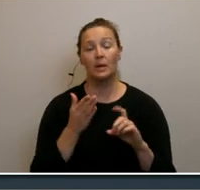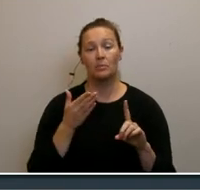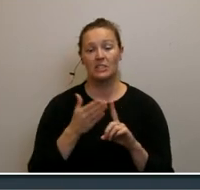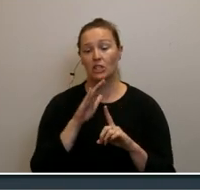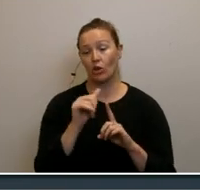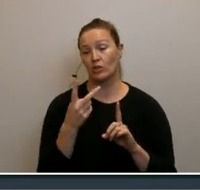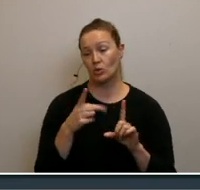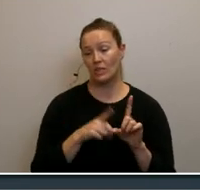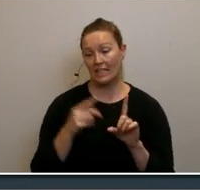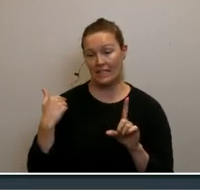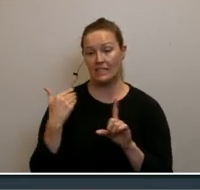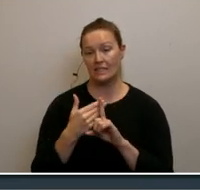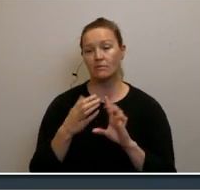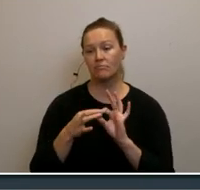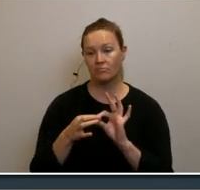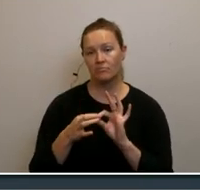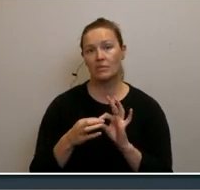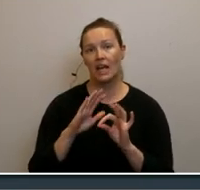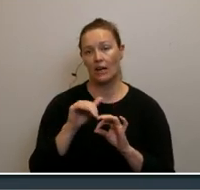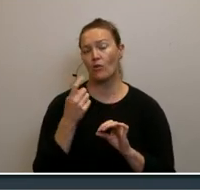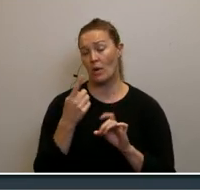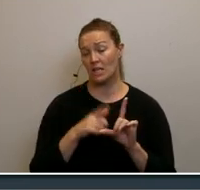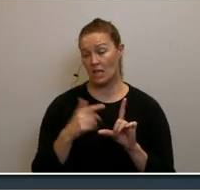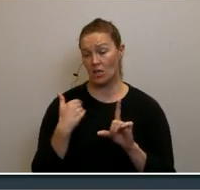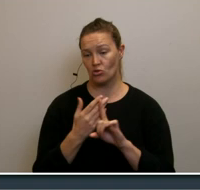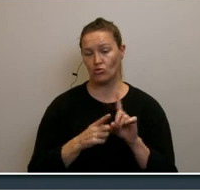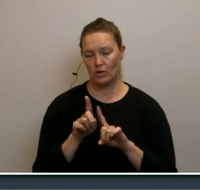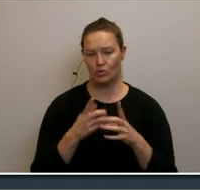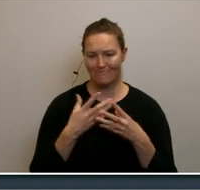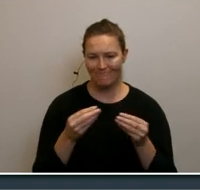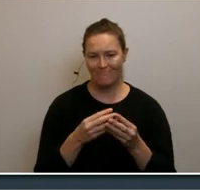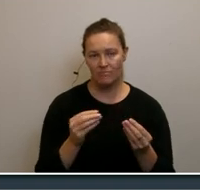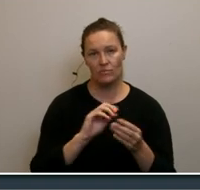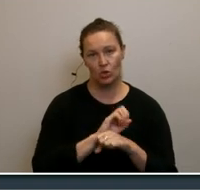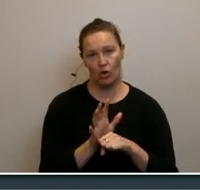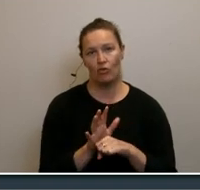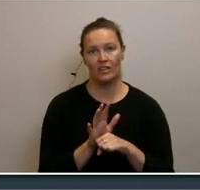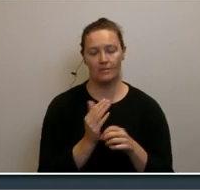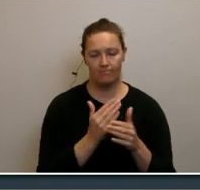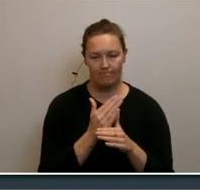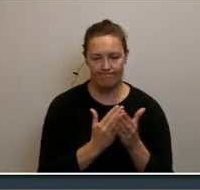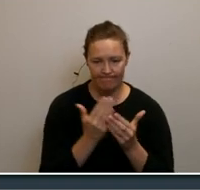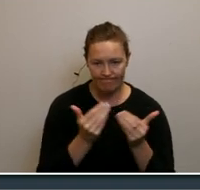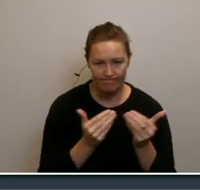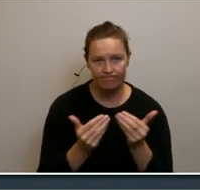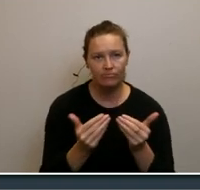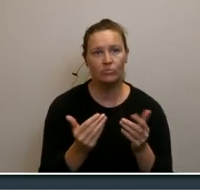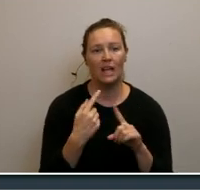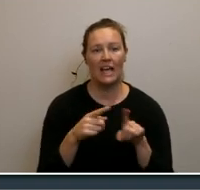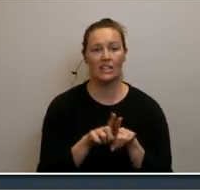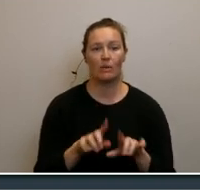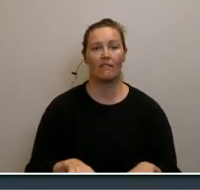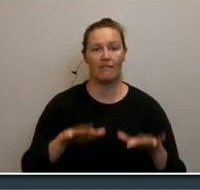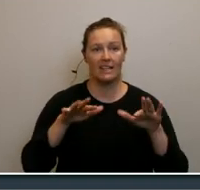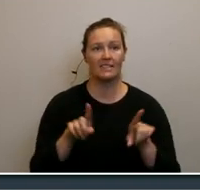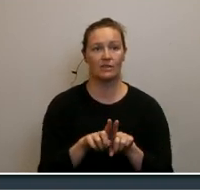in particular over the last 2 years, and particularly over the last 12 months as we work through the COVID-19 pandemic, the recovery, and also the Napier